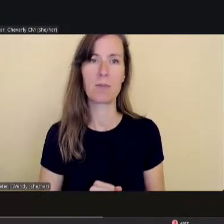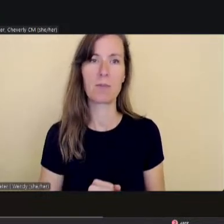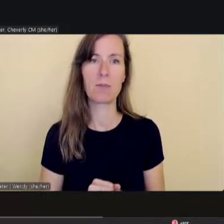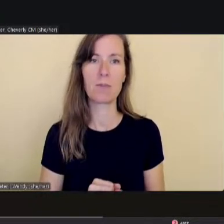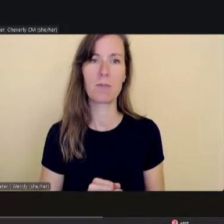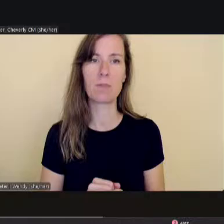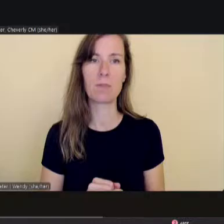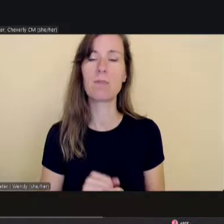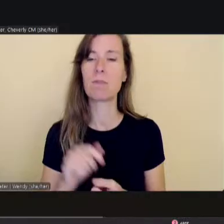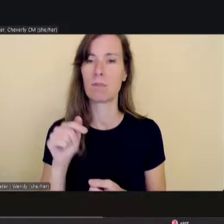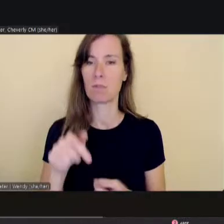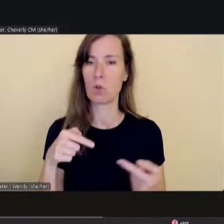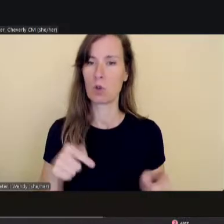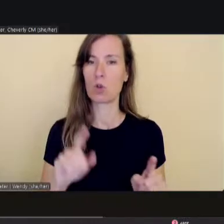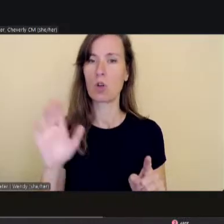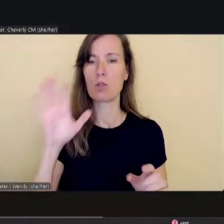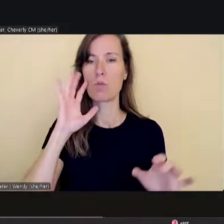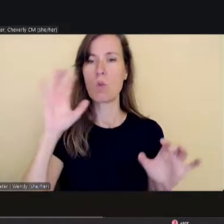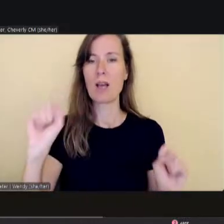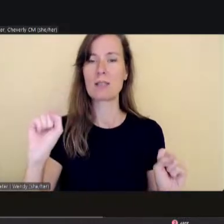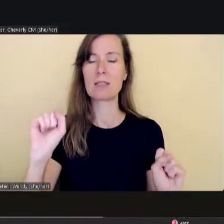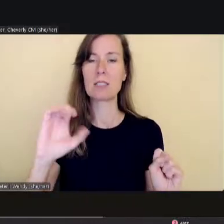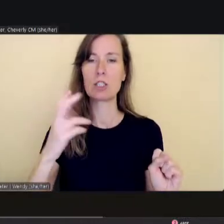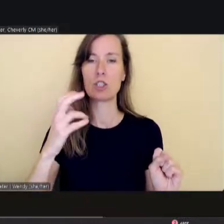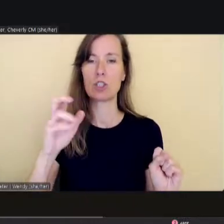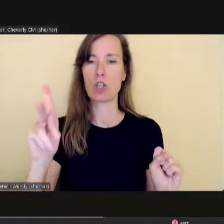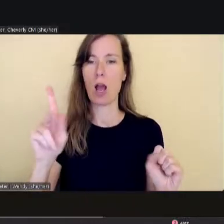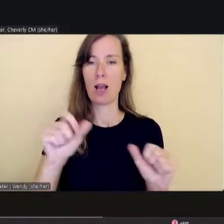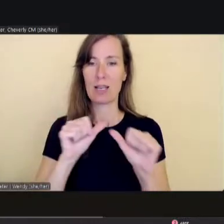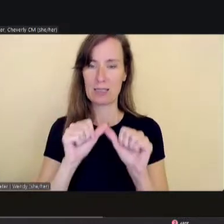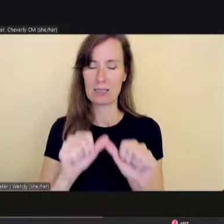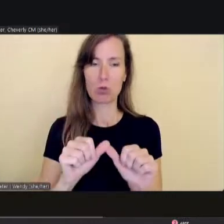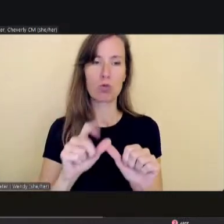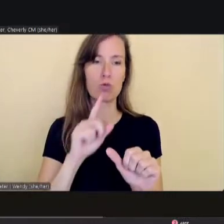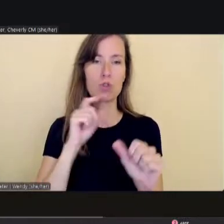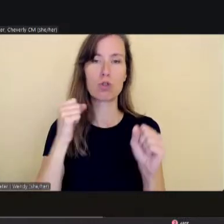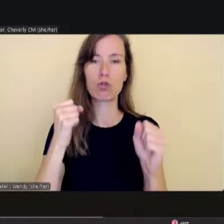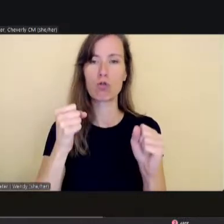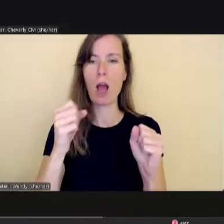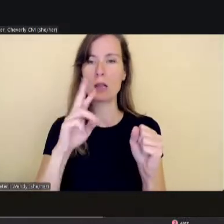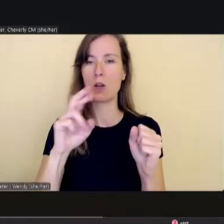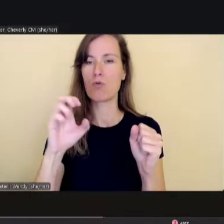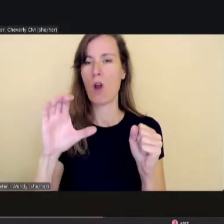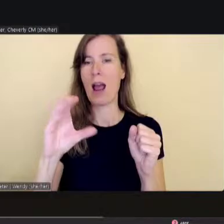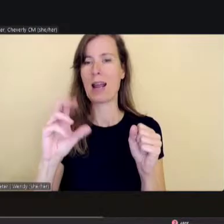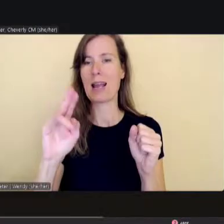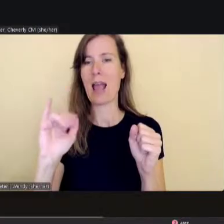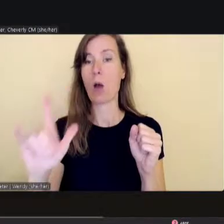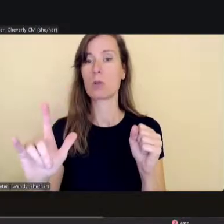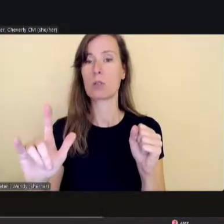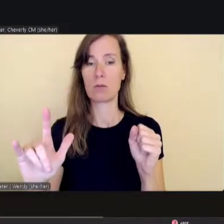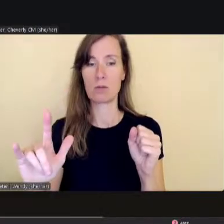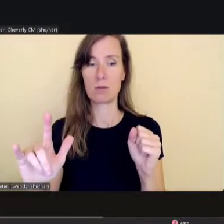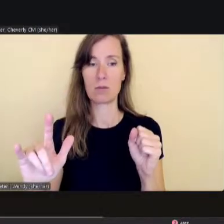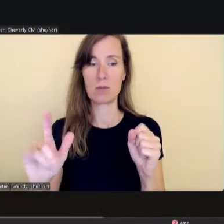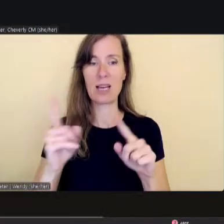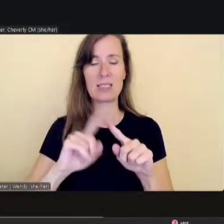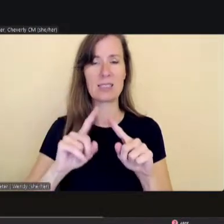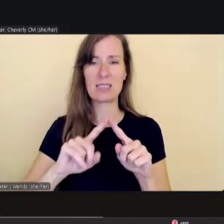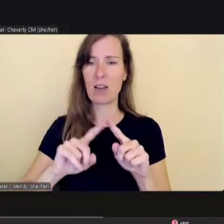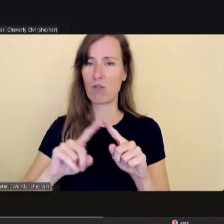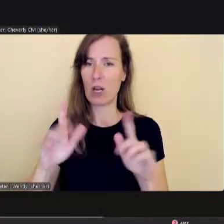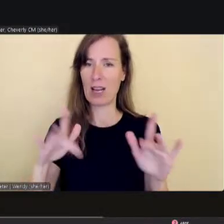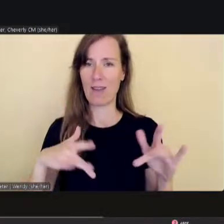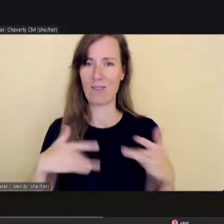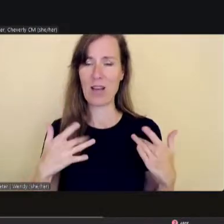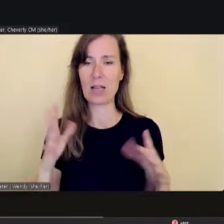whereas during his presidency, Chuck continued and strengthened the Recreation Council's beloved signature events, including the